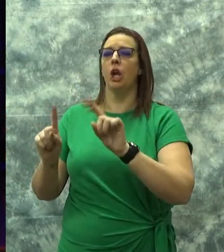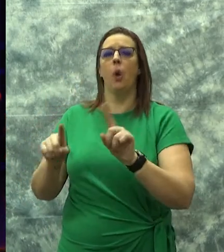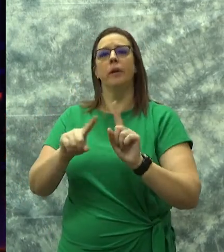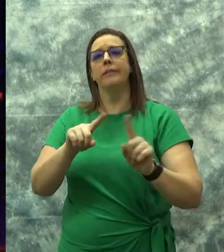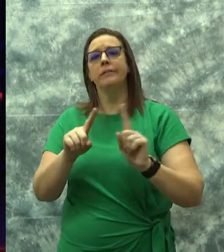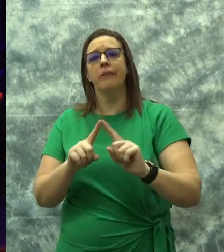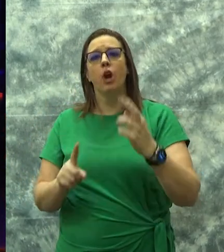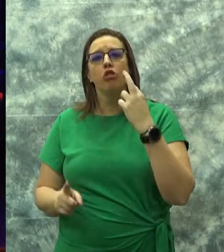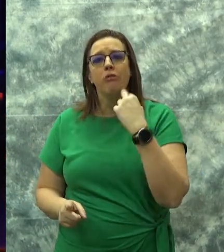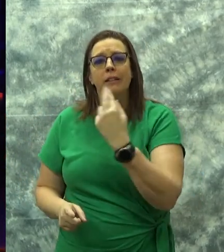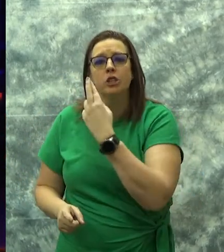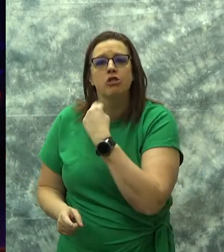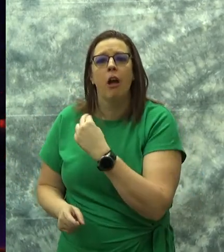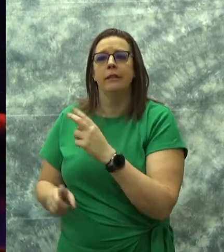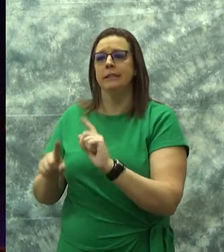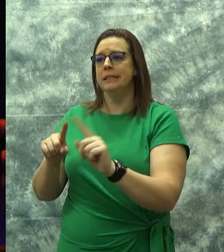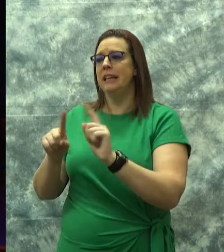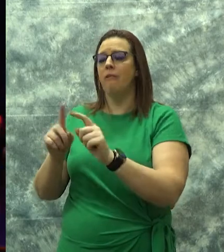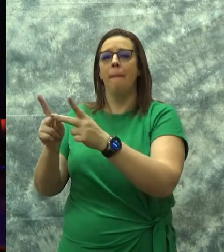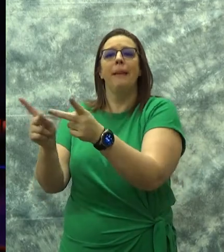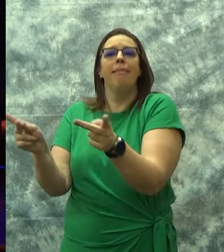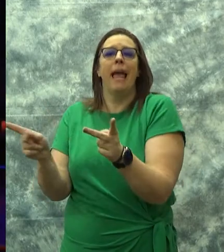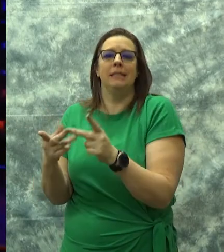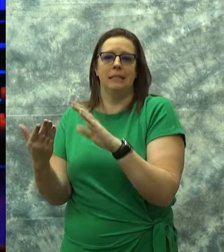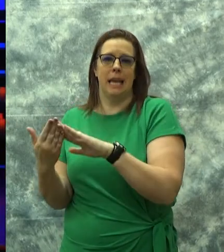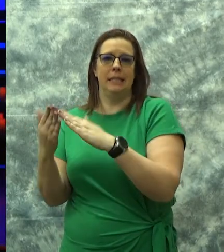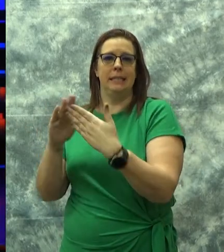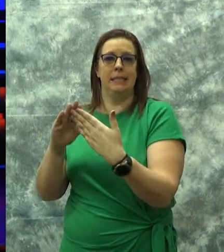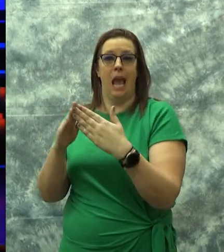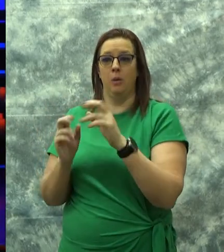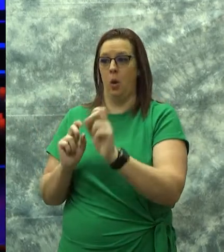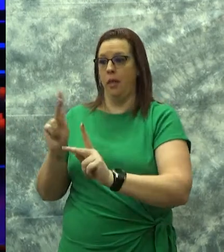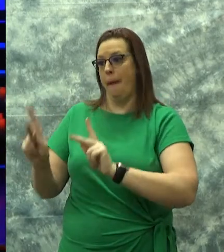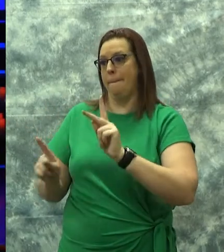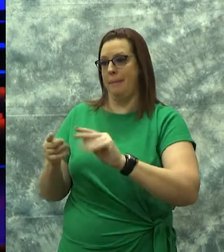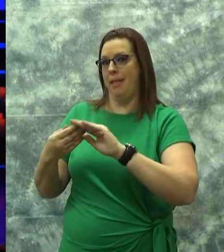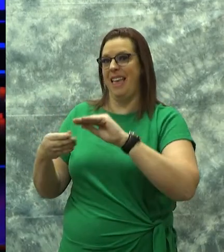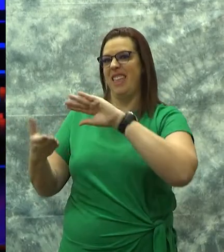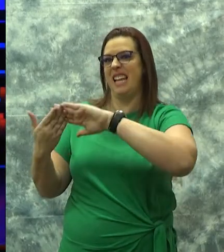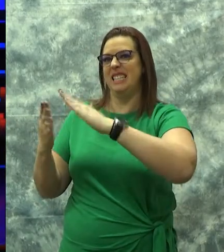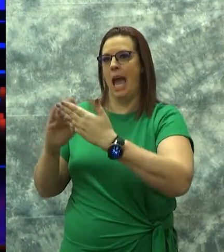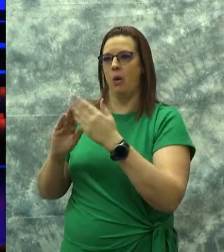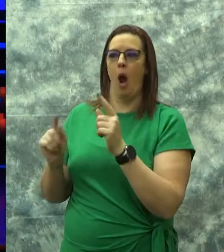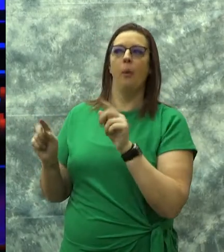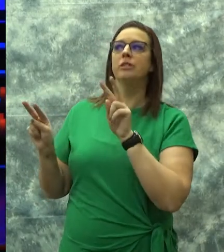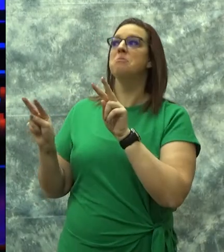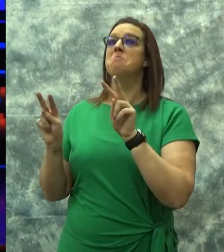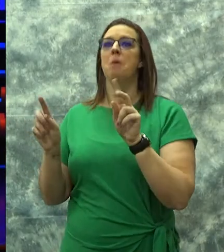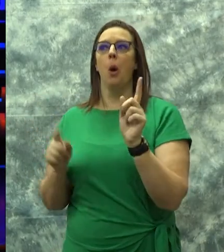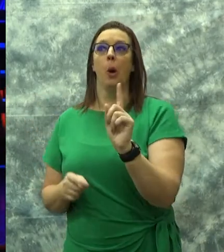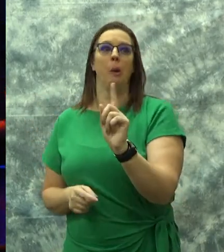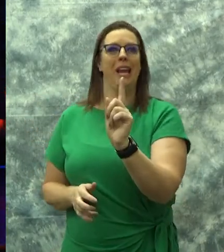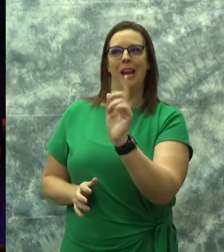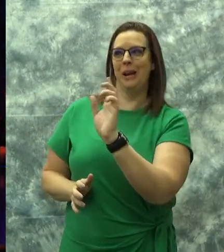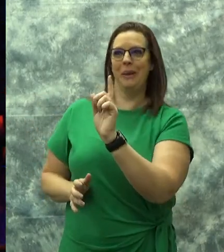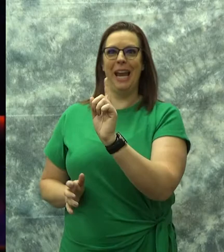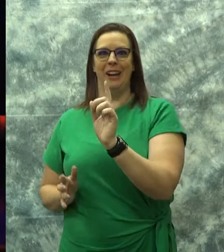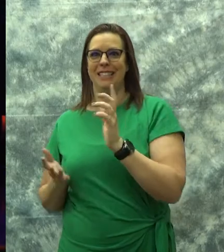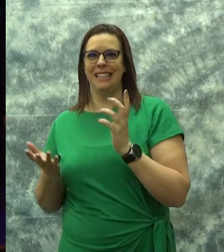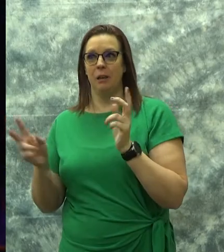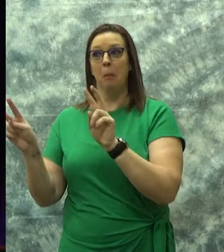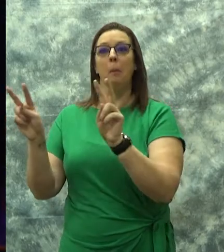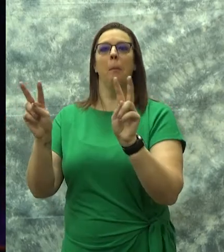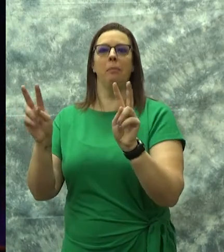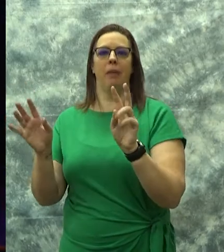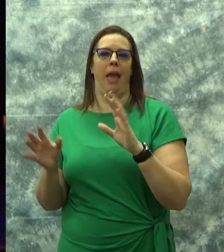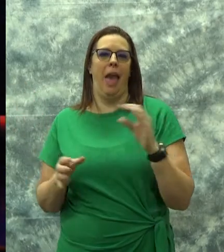different restaurants and different places in the town, and so people in the town were always kind of on the lookout, especially for Paul. And